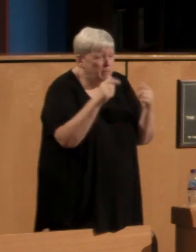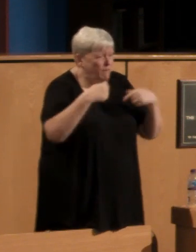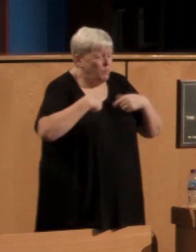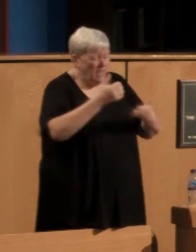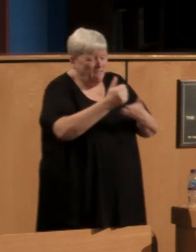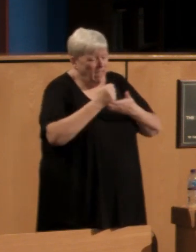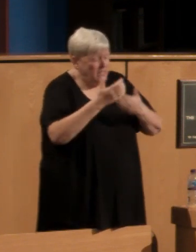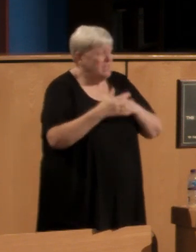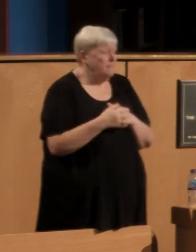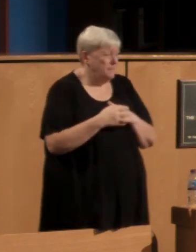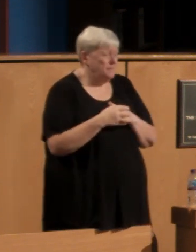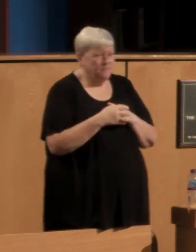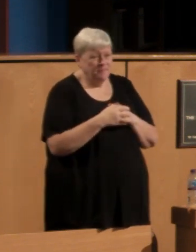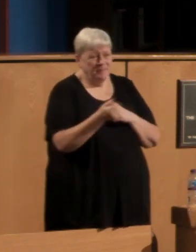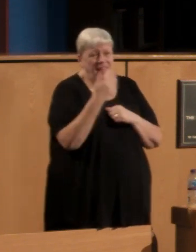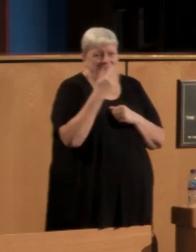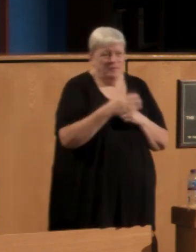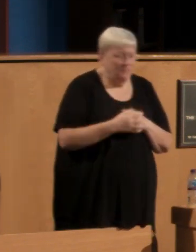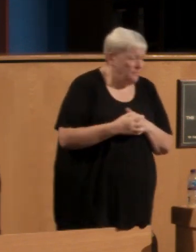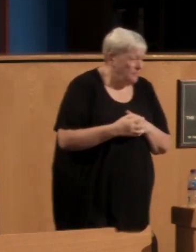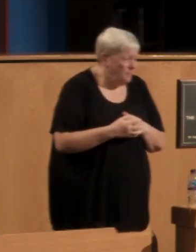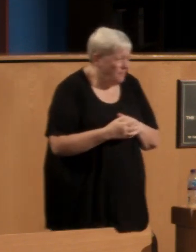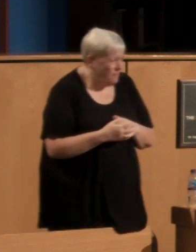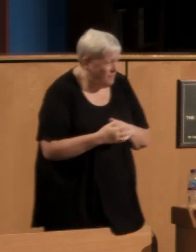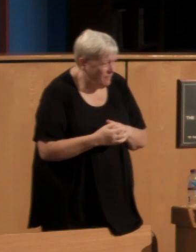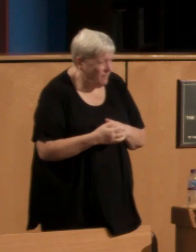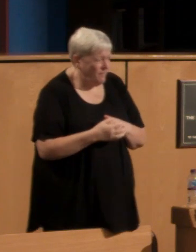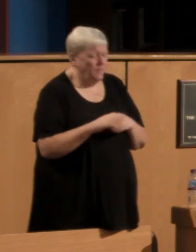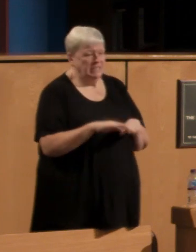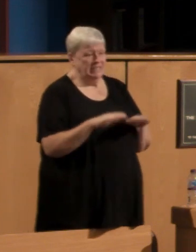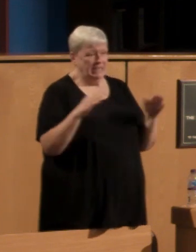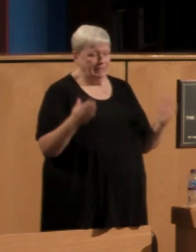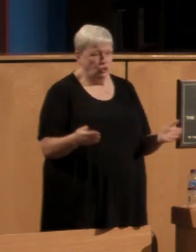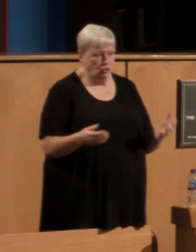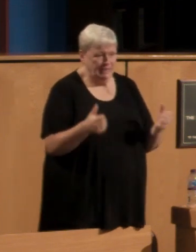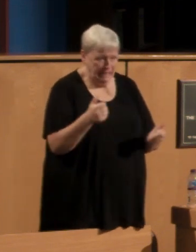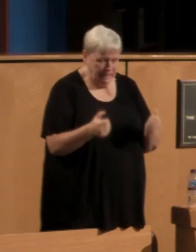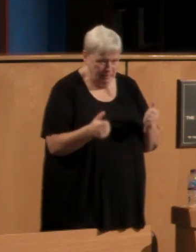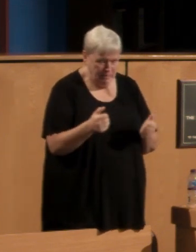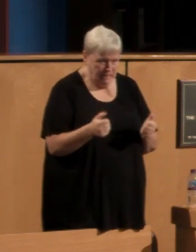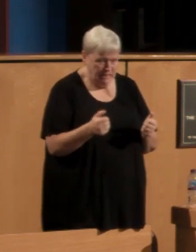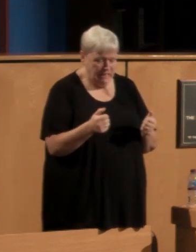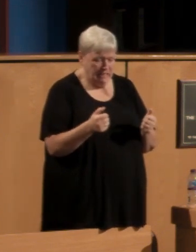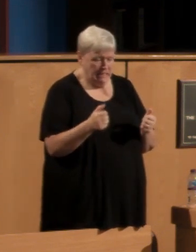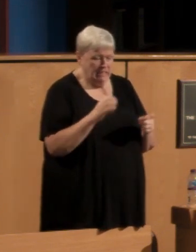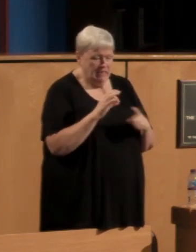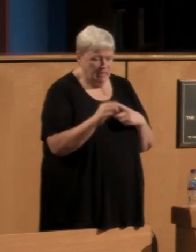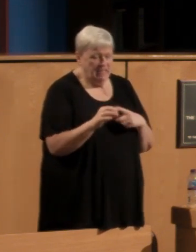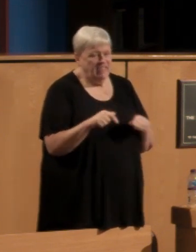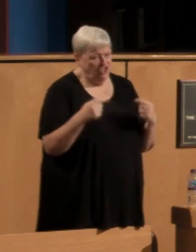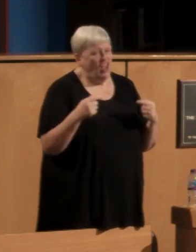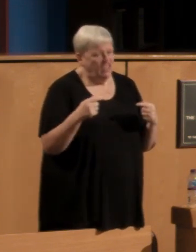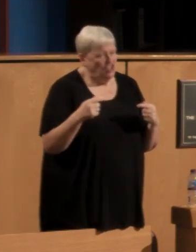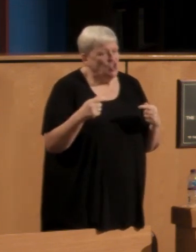I think tabletop games are a specific challenge in